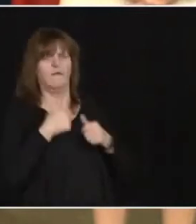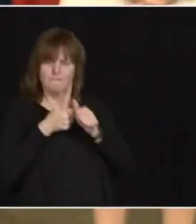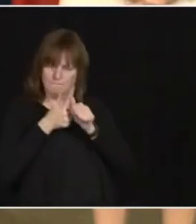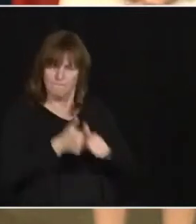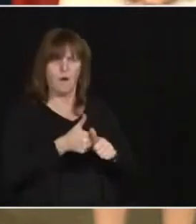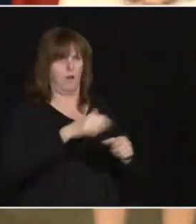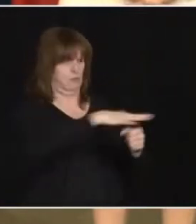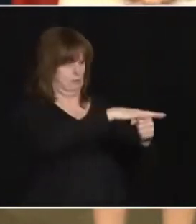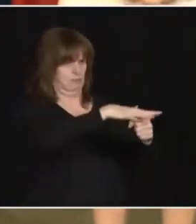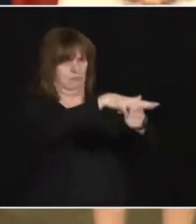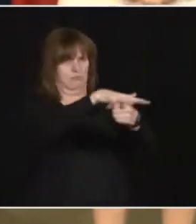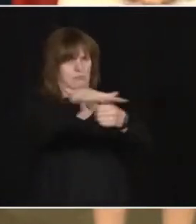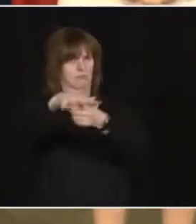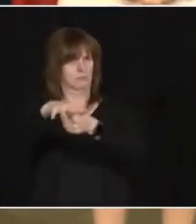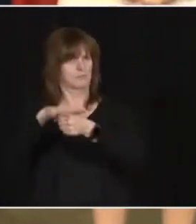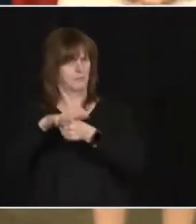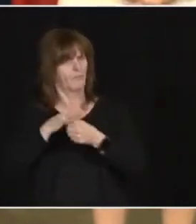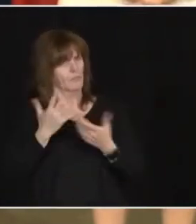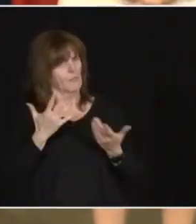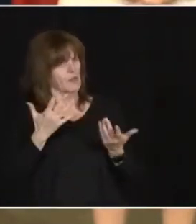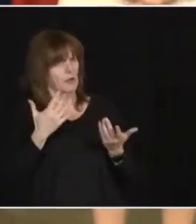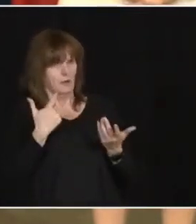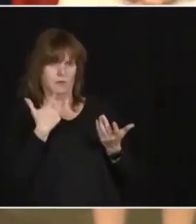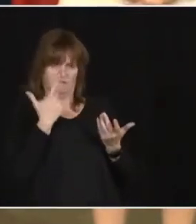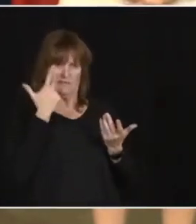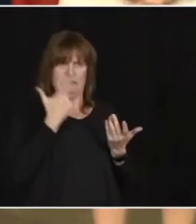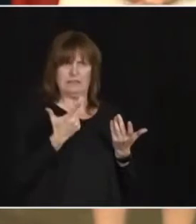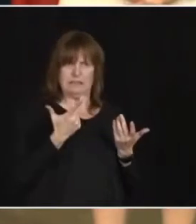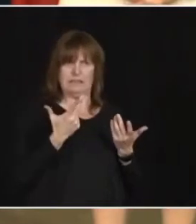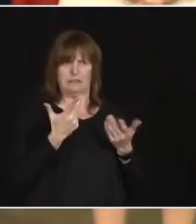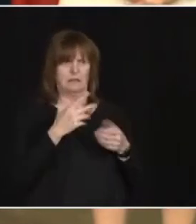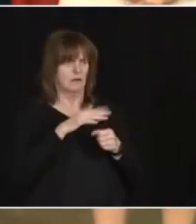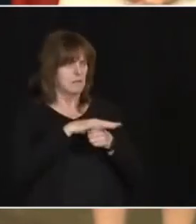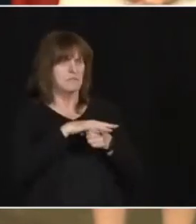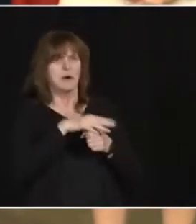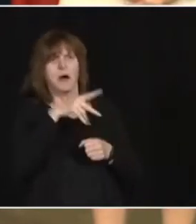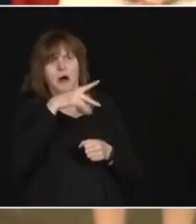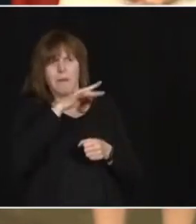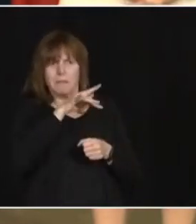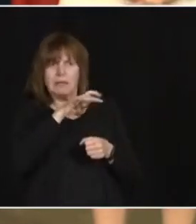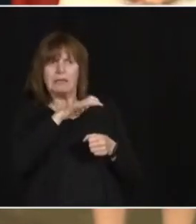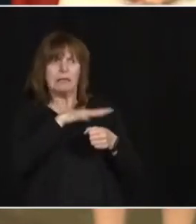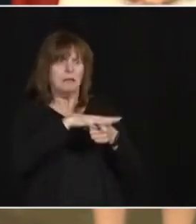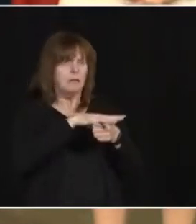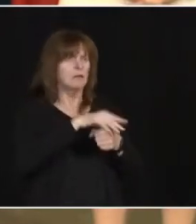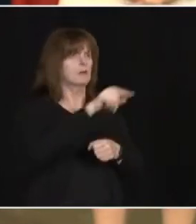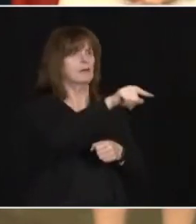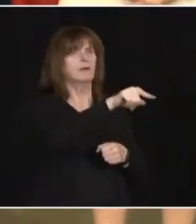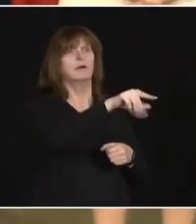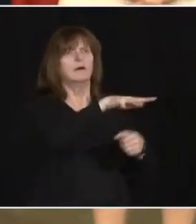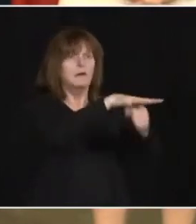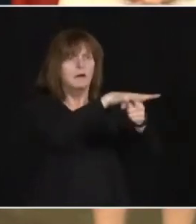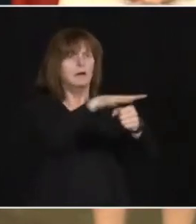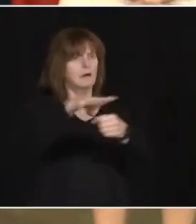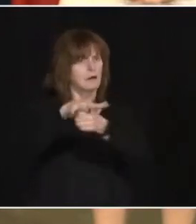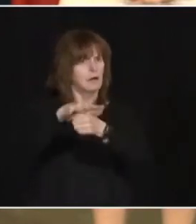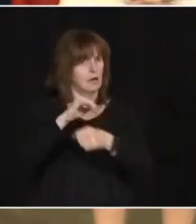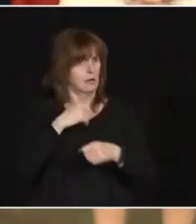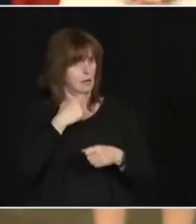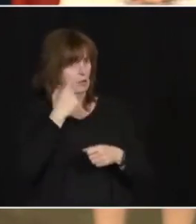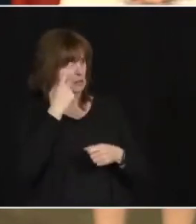codes that we see the hot spots until we can redeploy our resources, no matter if they're health resources or just